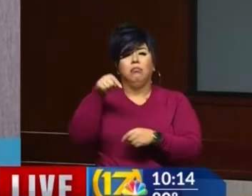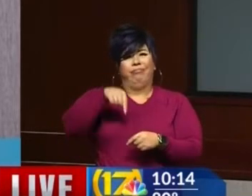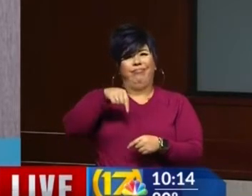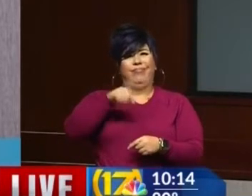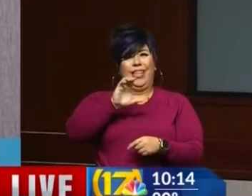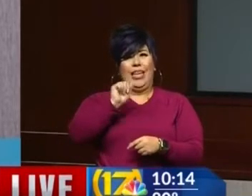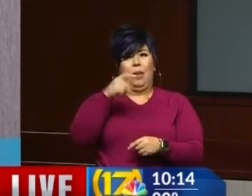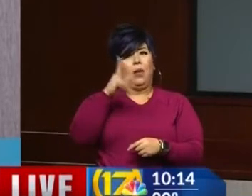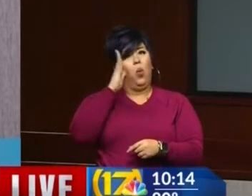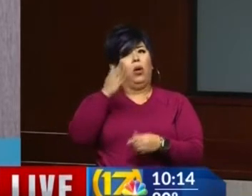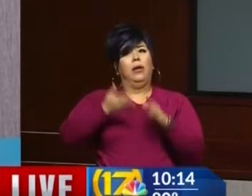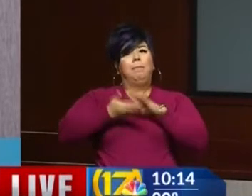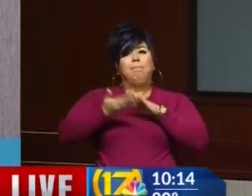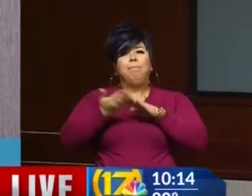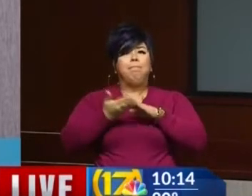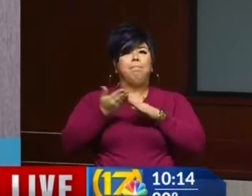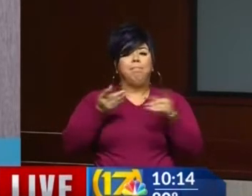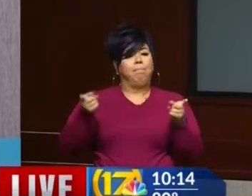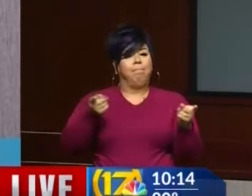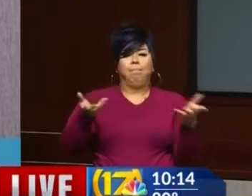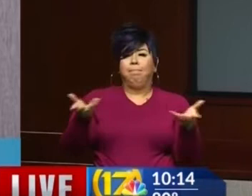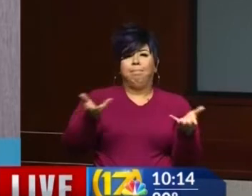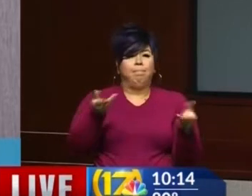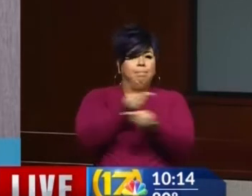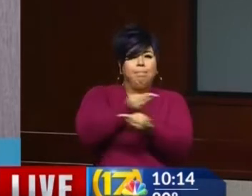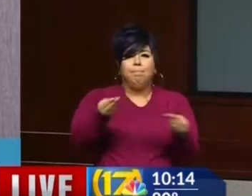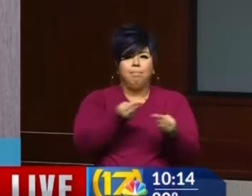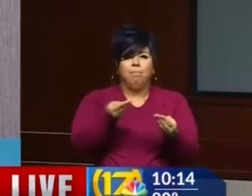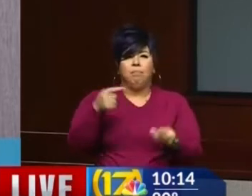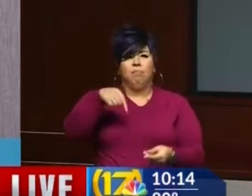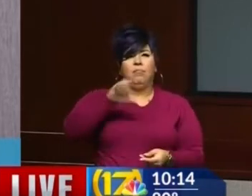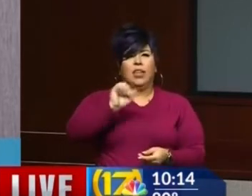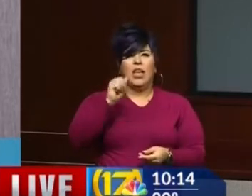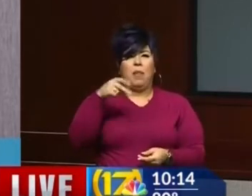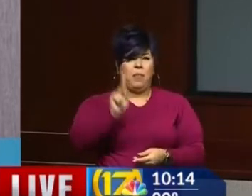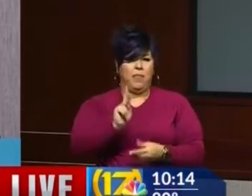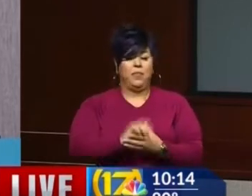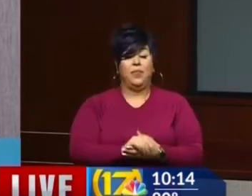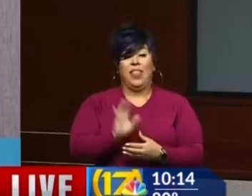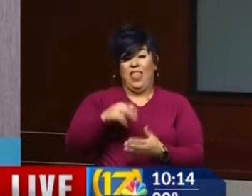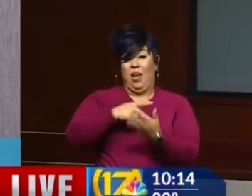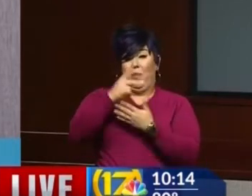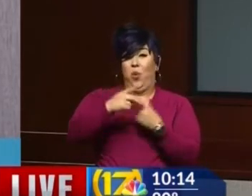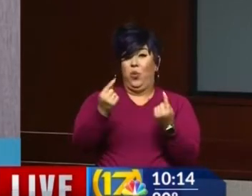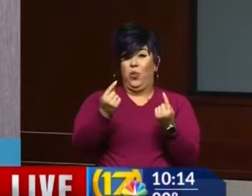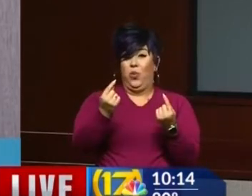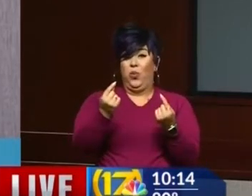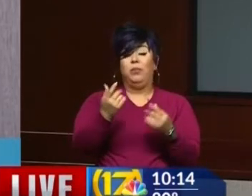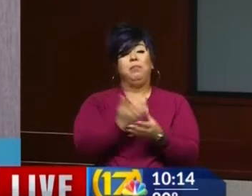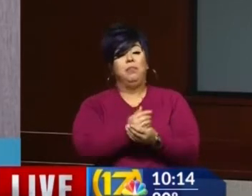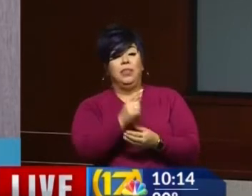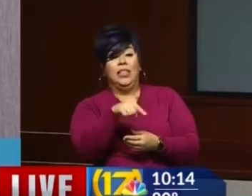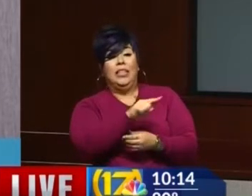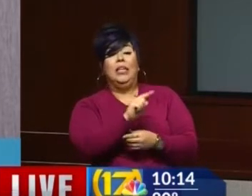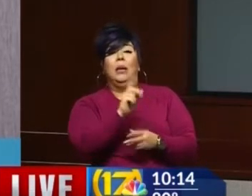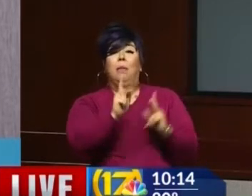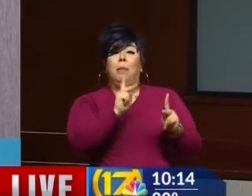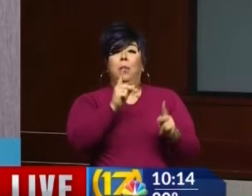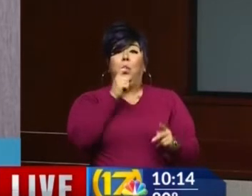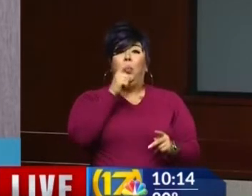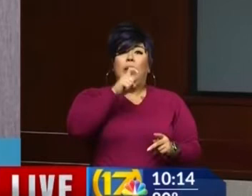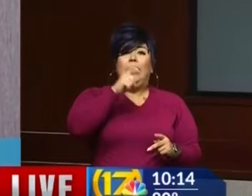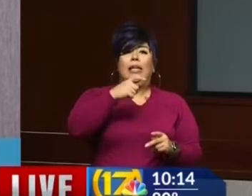our local administrator for this program. The program's designed to provide temporary hotel options,